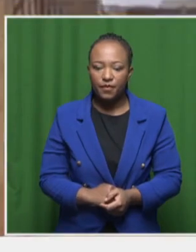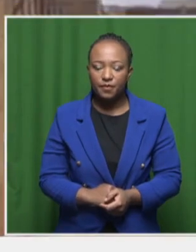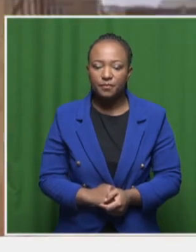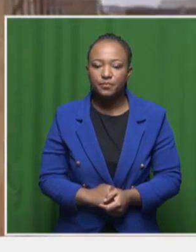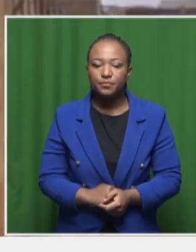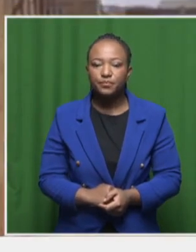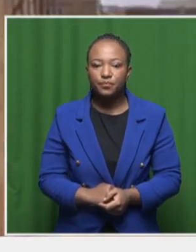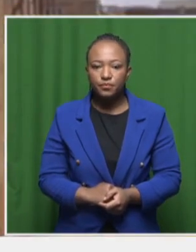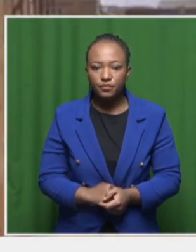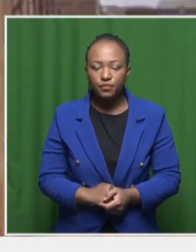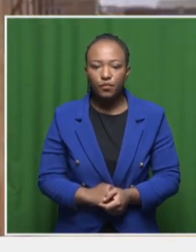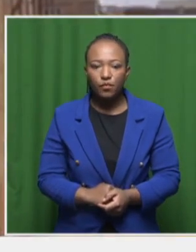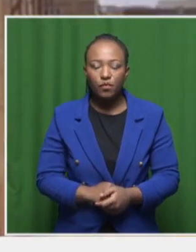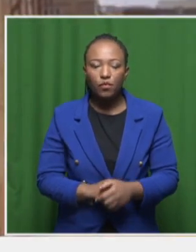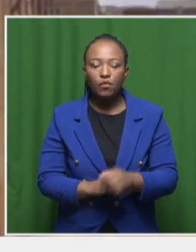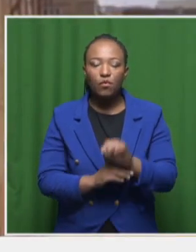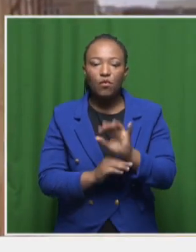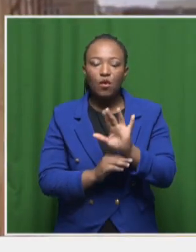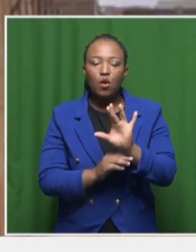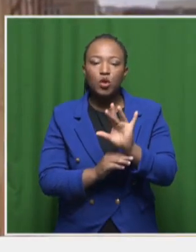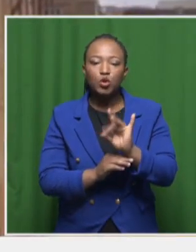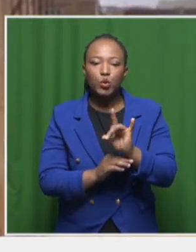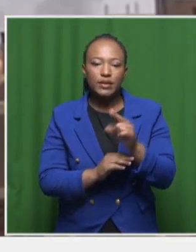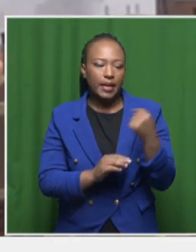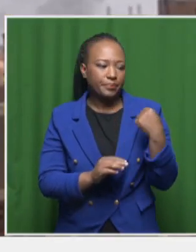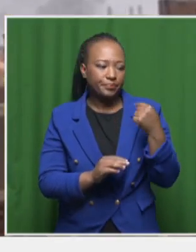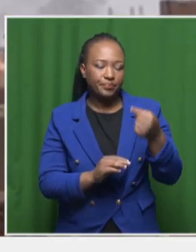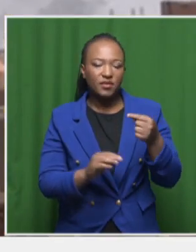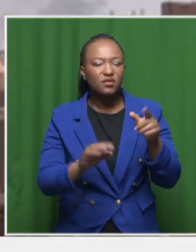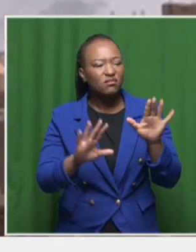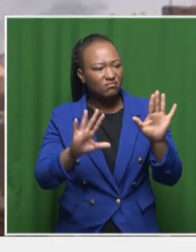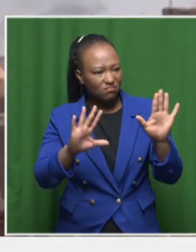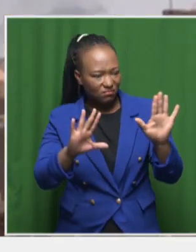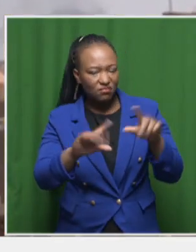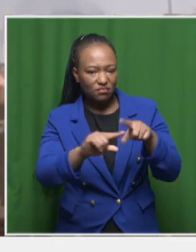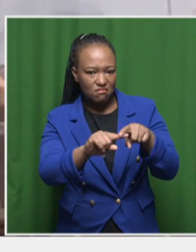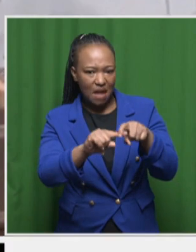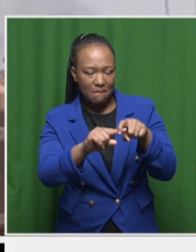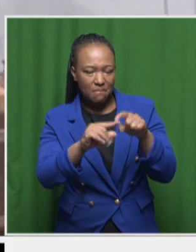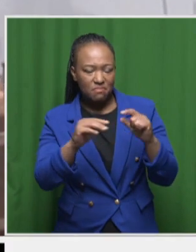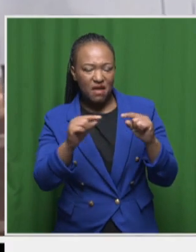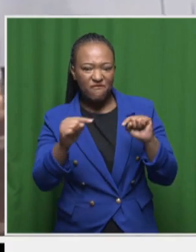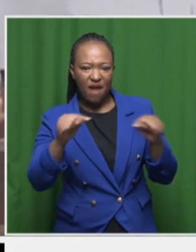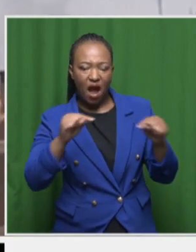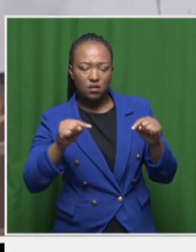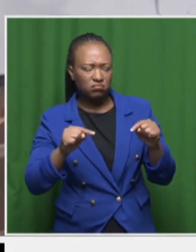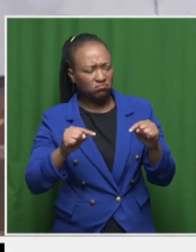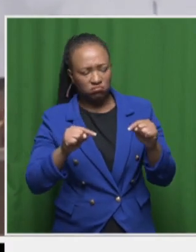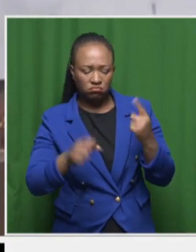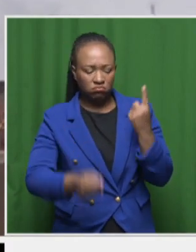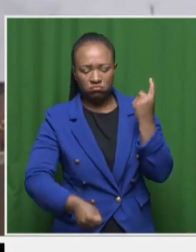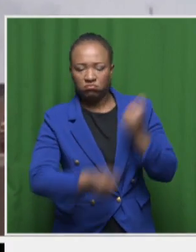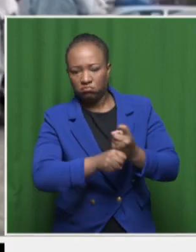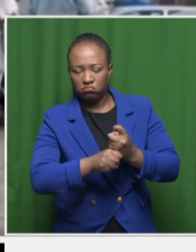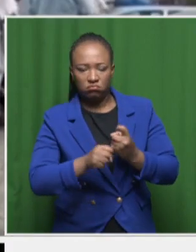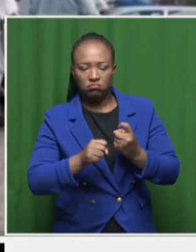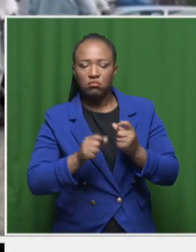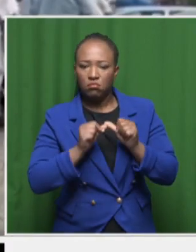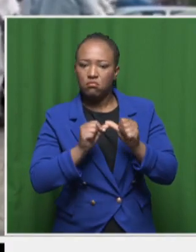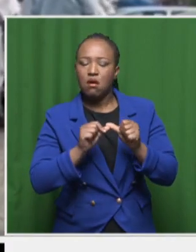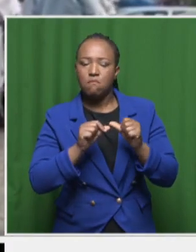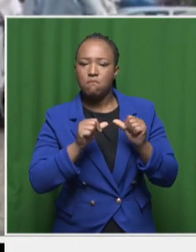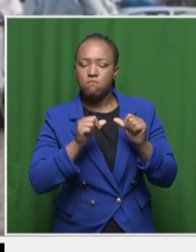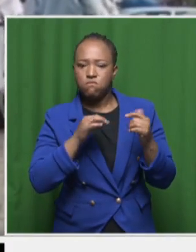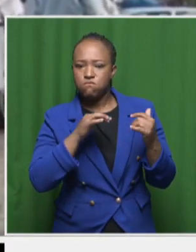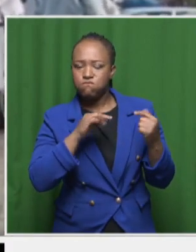After Tuesday's 24-hour ceasefire failed to hold, with both military factions accusing the other of breaking the agreement,